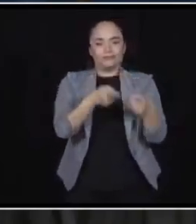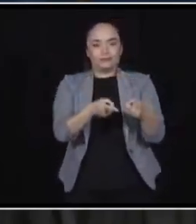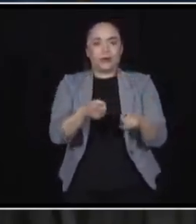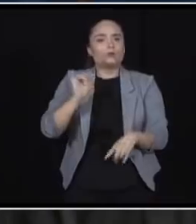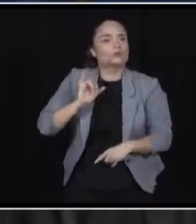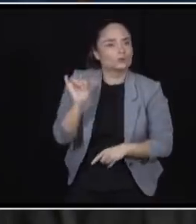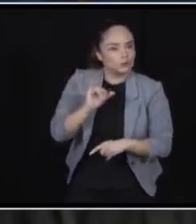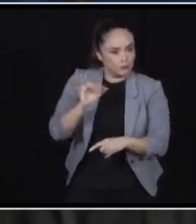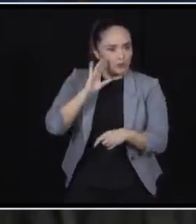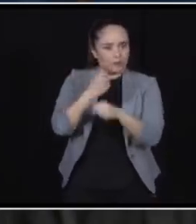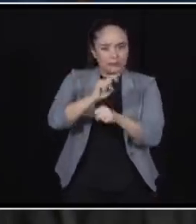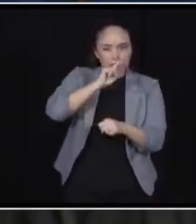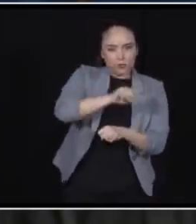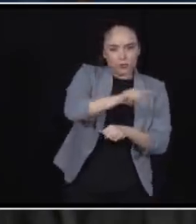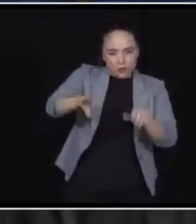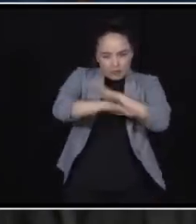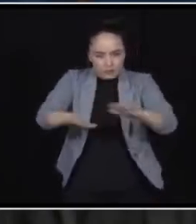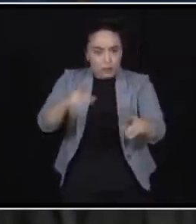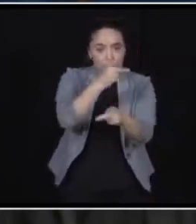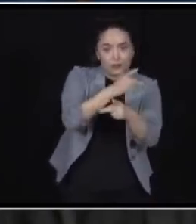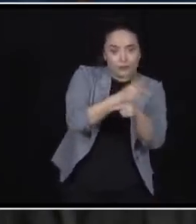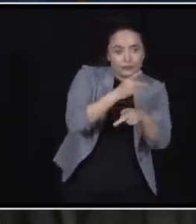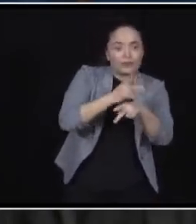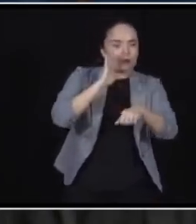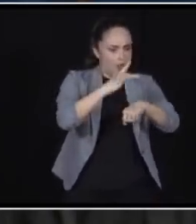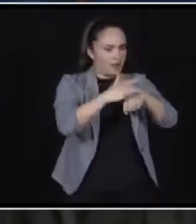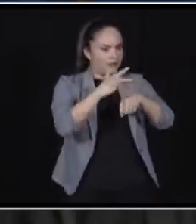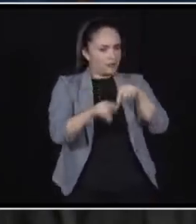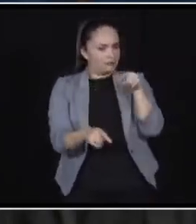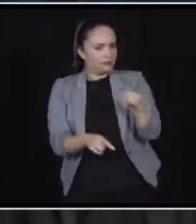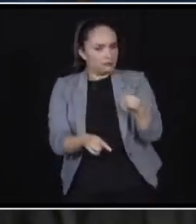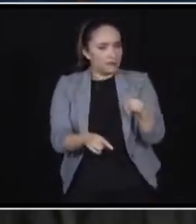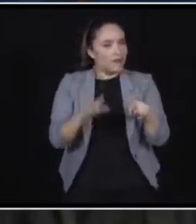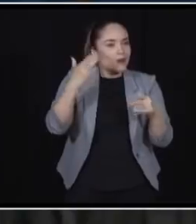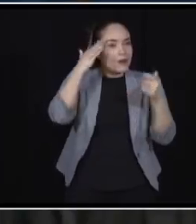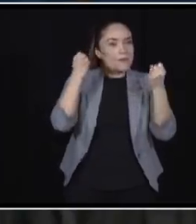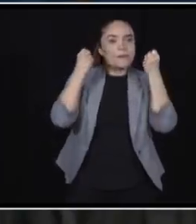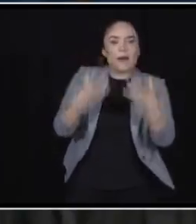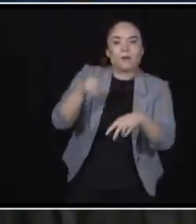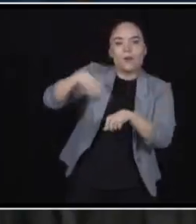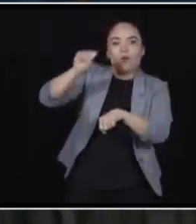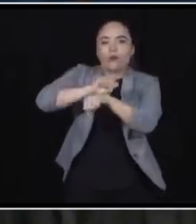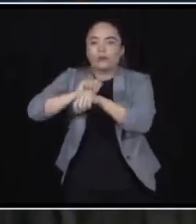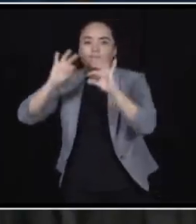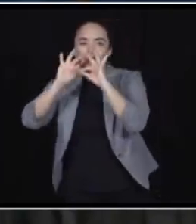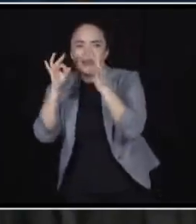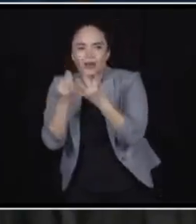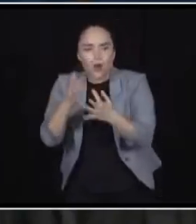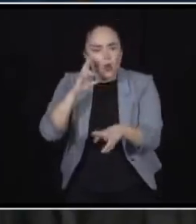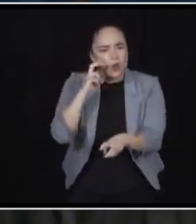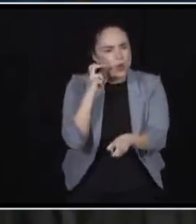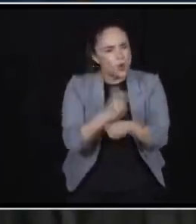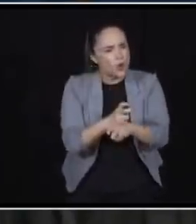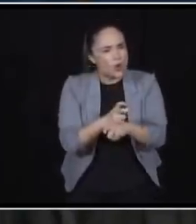place, because I know this will be very, very hard on many working families. This was not an easy